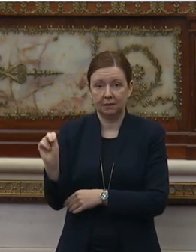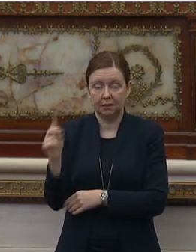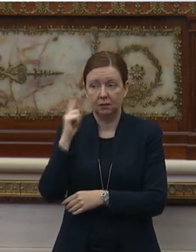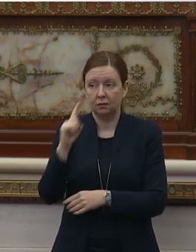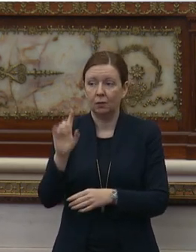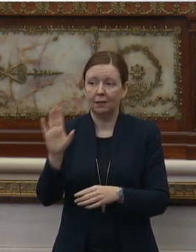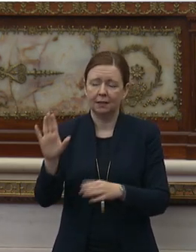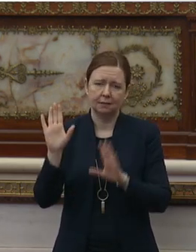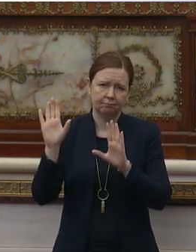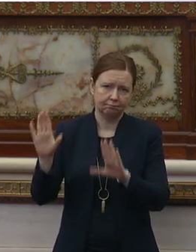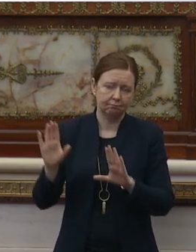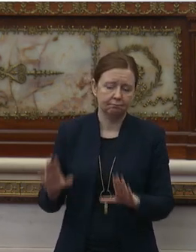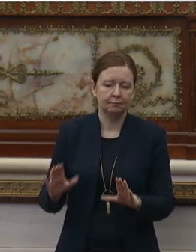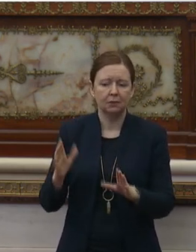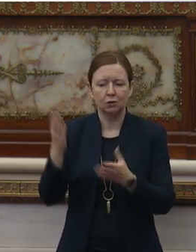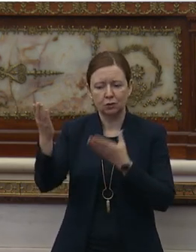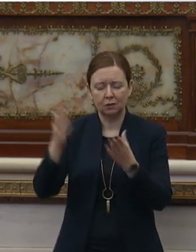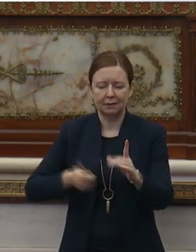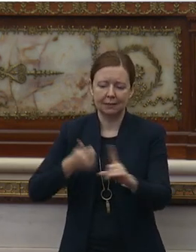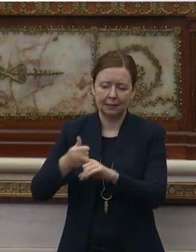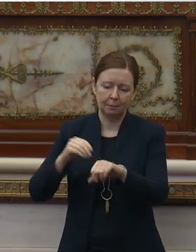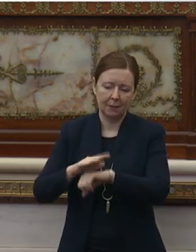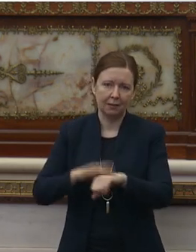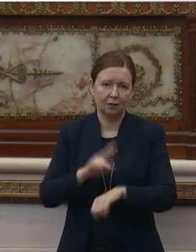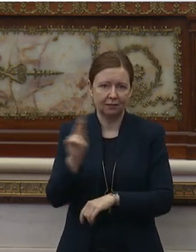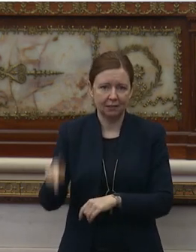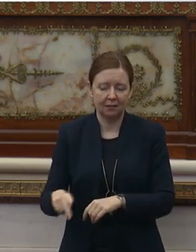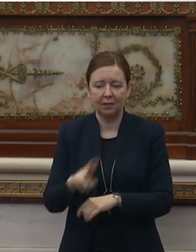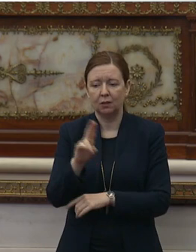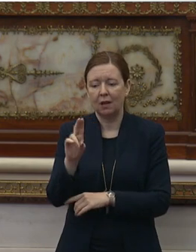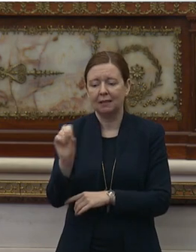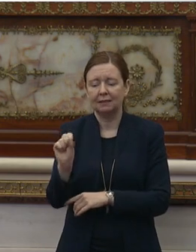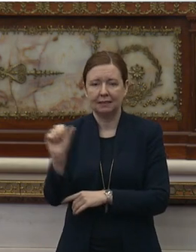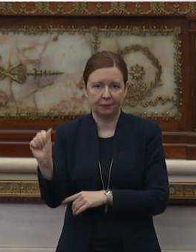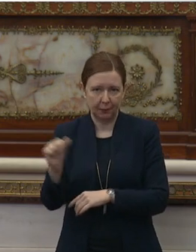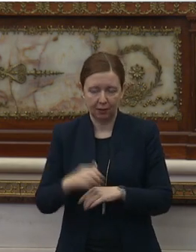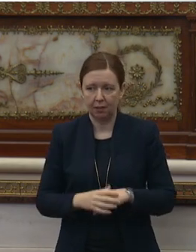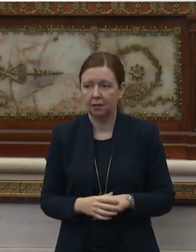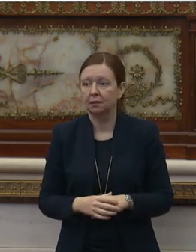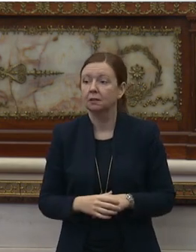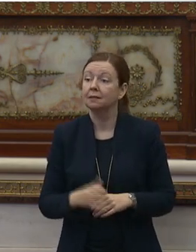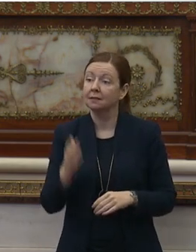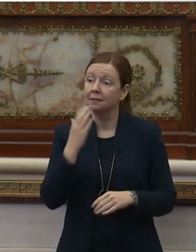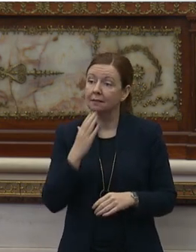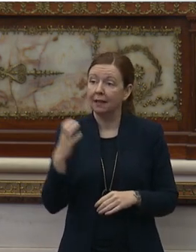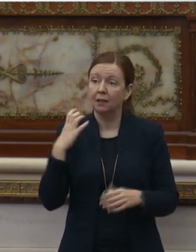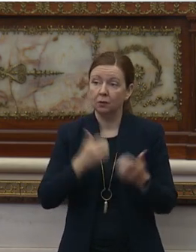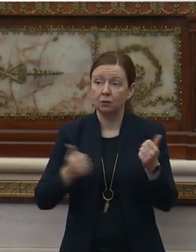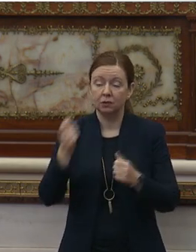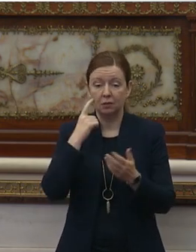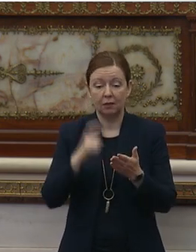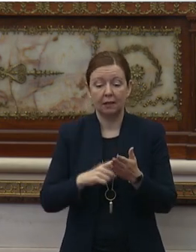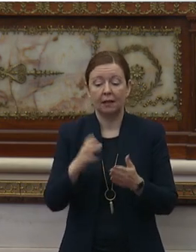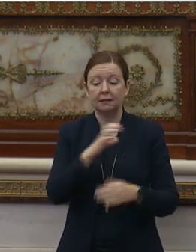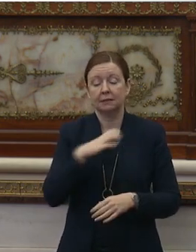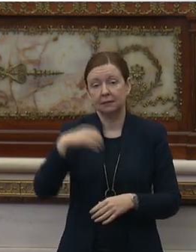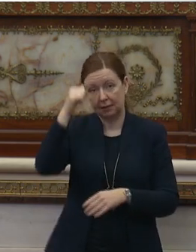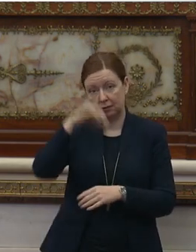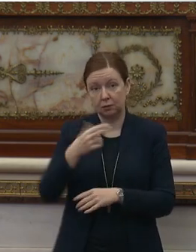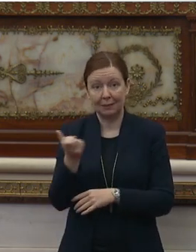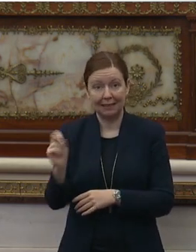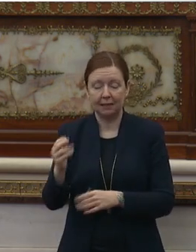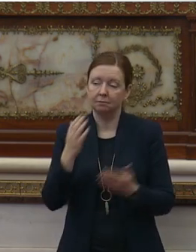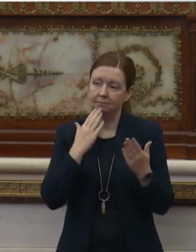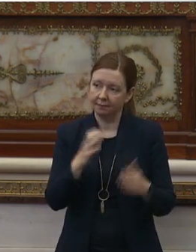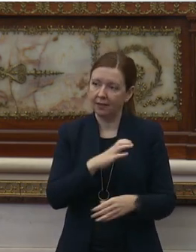his heroic service and impact on Philadelphia and the United States of America. Thank you. The chair recognizes Councilman Heenan.